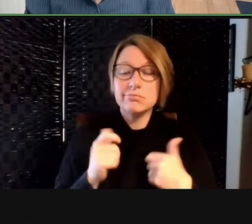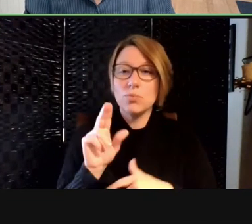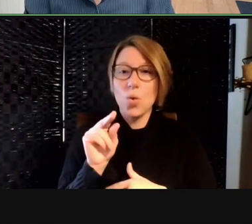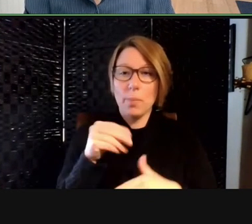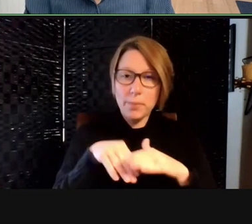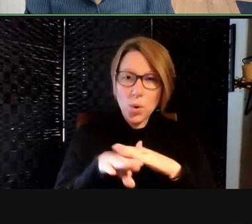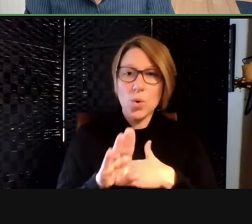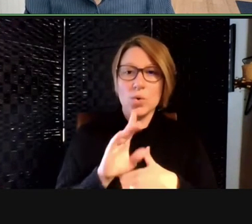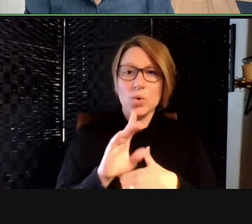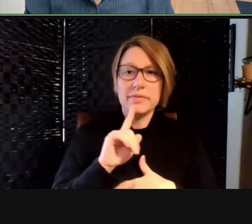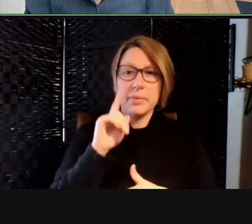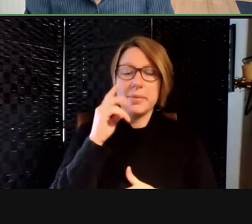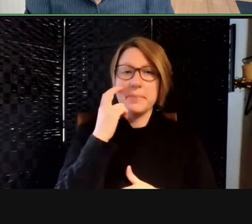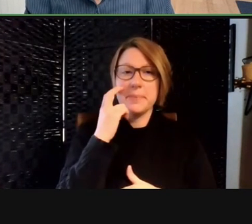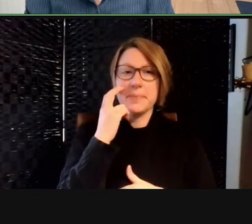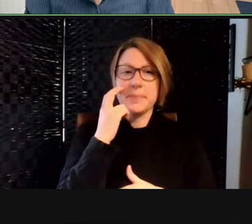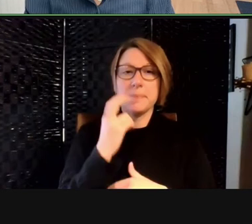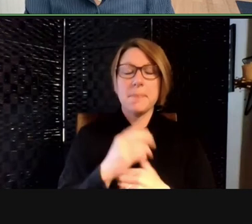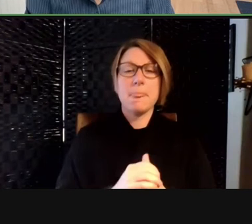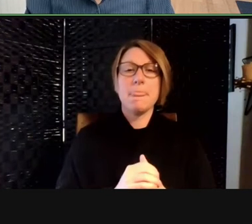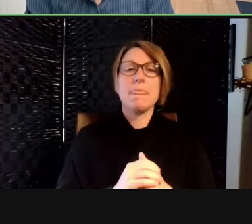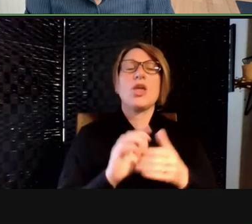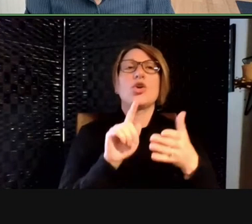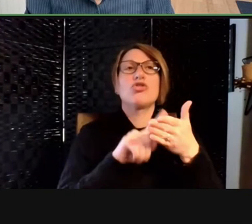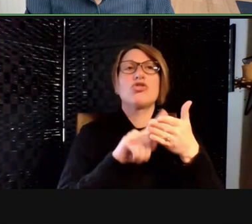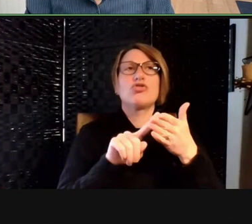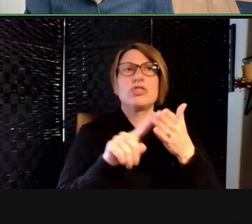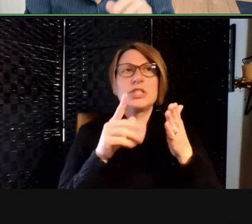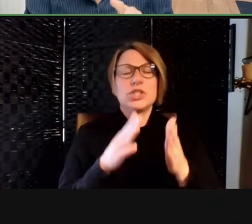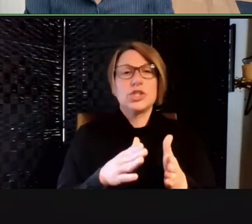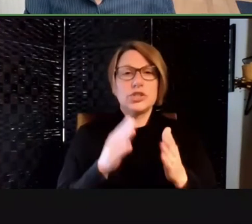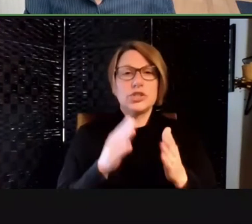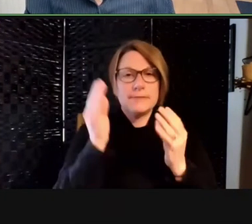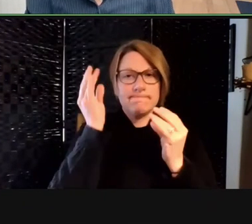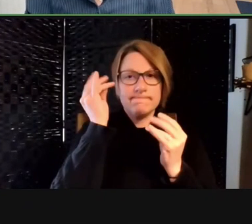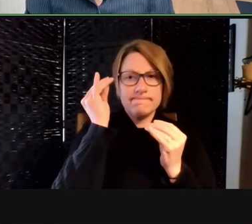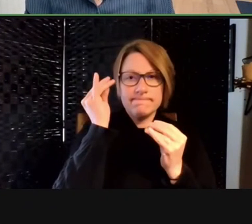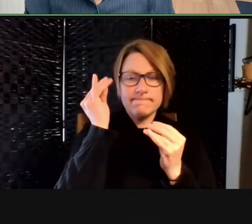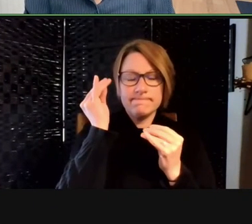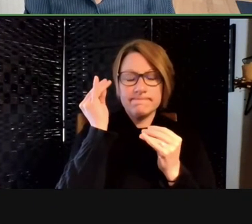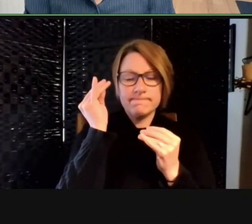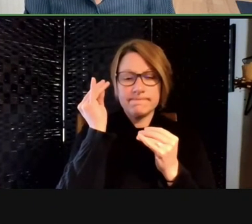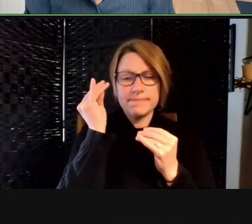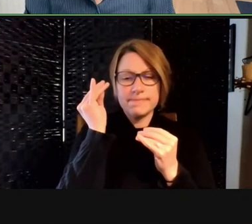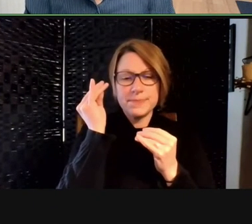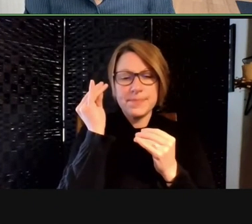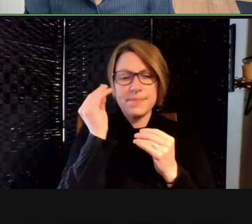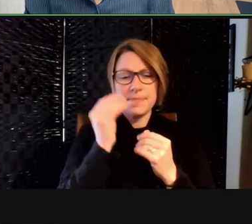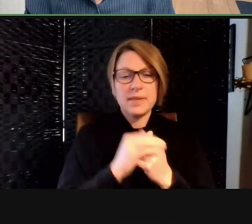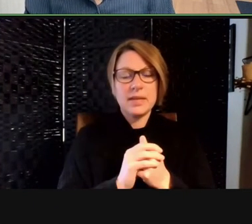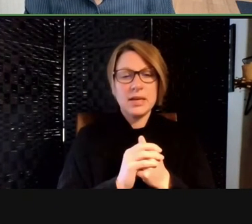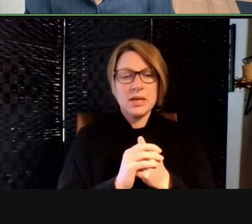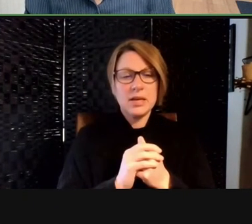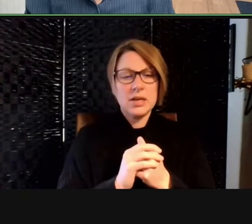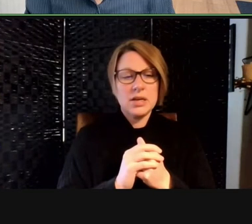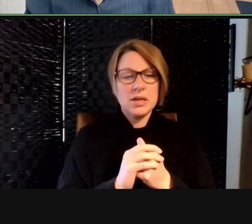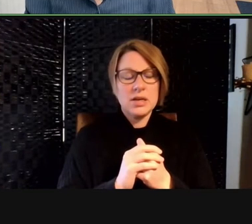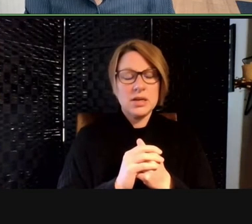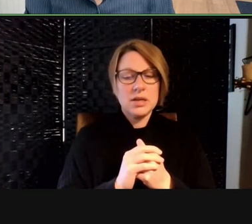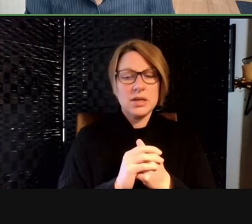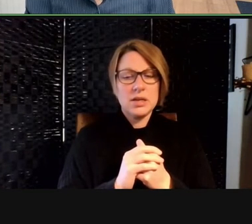what researchers have continued to think about, and I'm going to highlight two in a second, it's necessary to think about